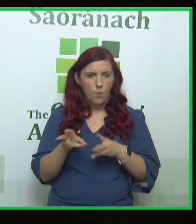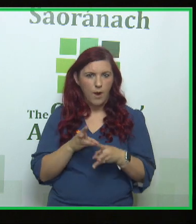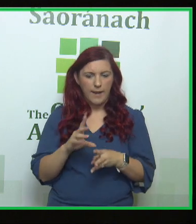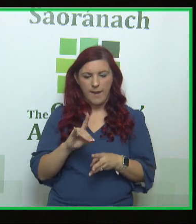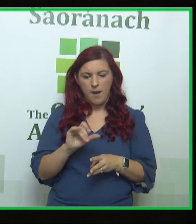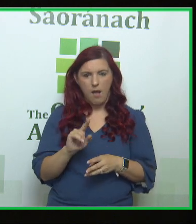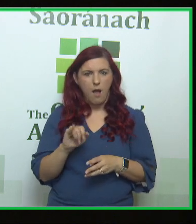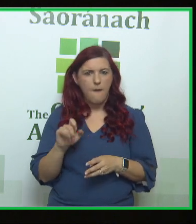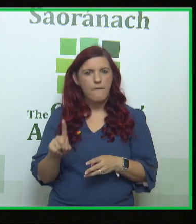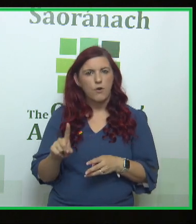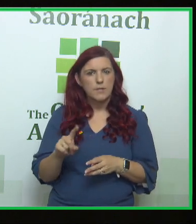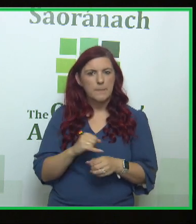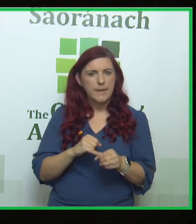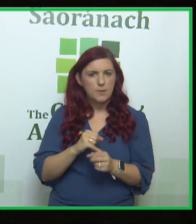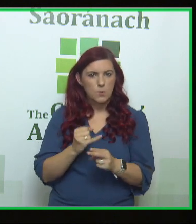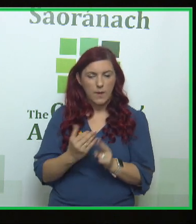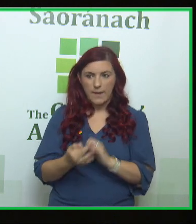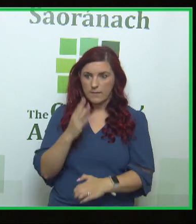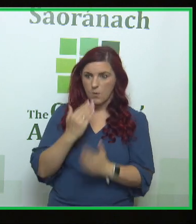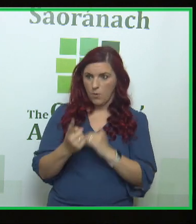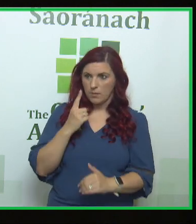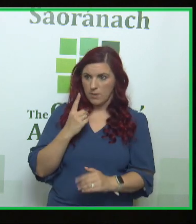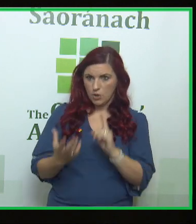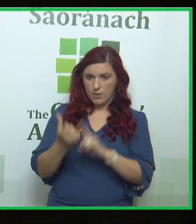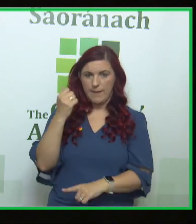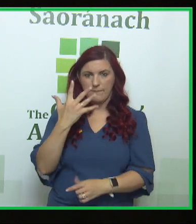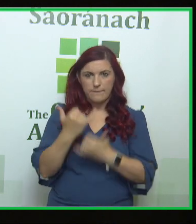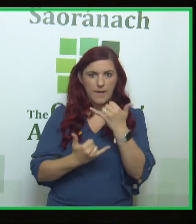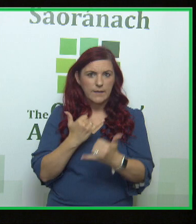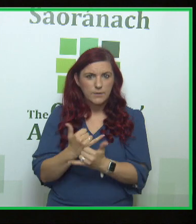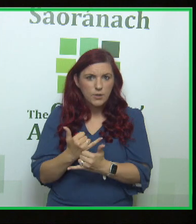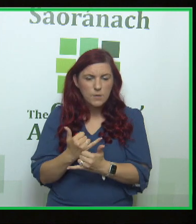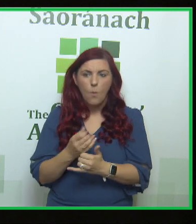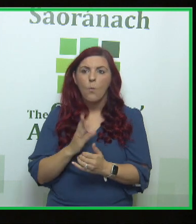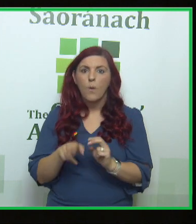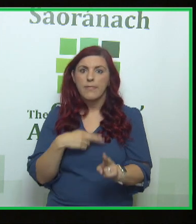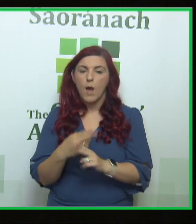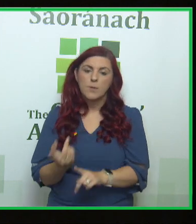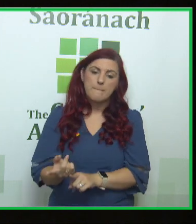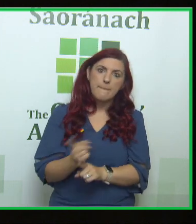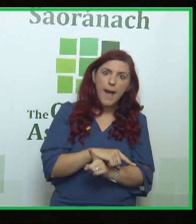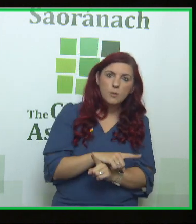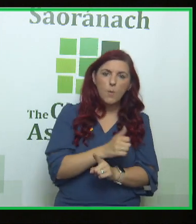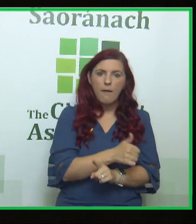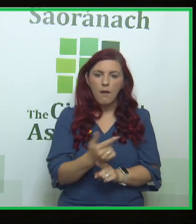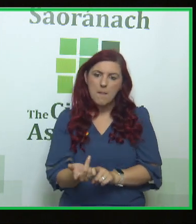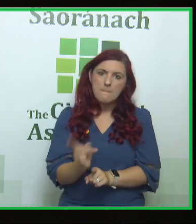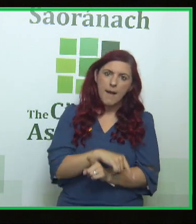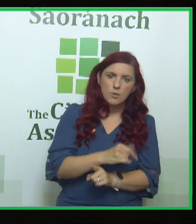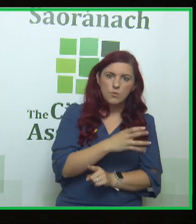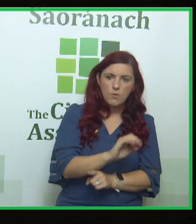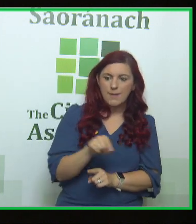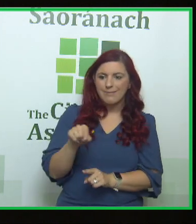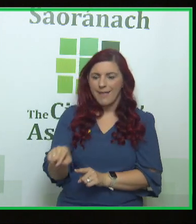School. If someone makes it to 5 years in recovery without any lapses or relapses, they only are at risk